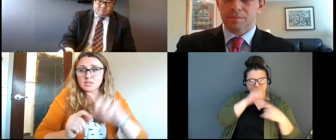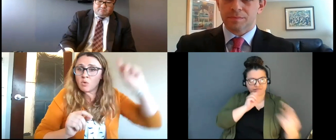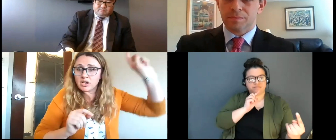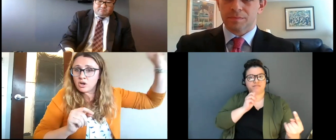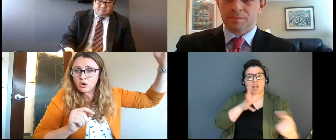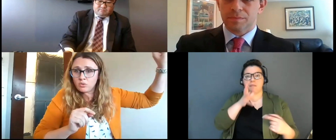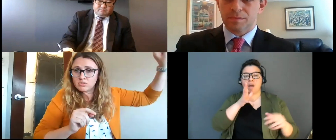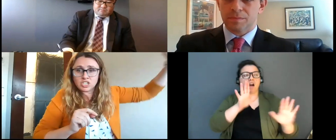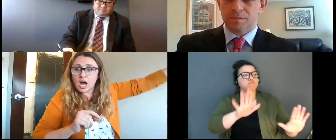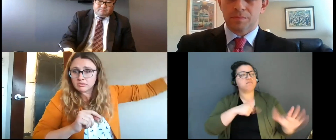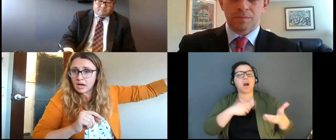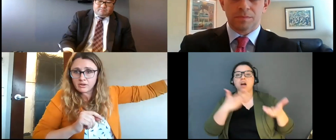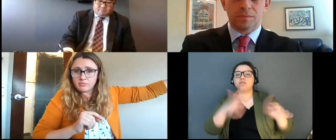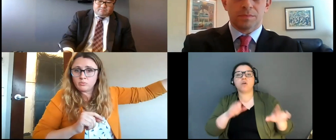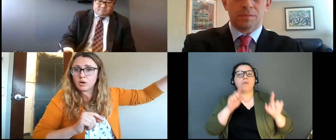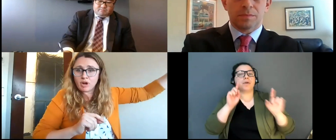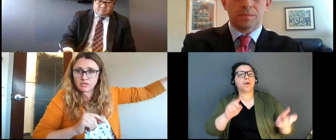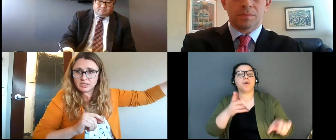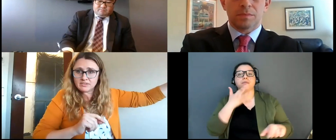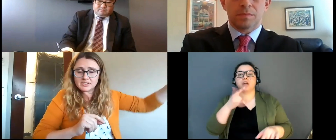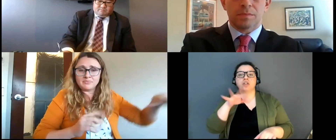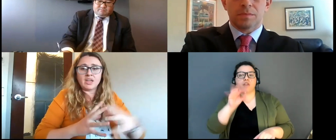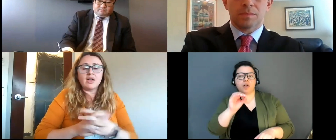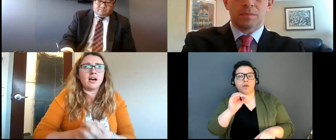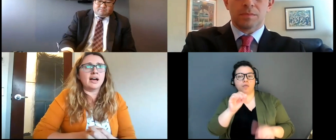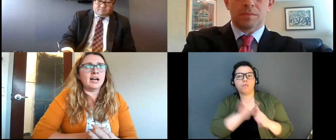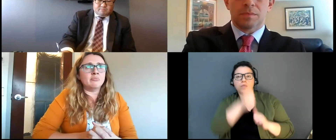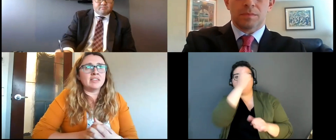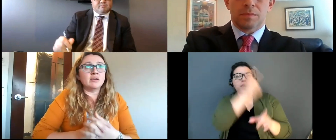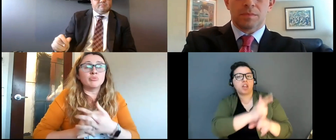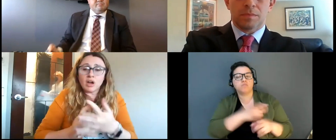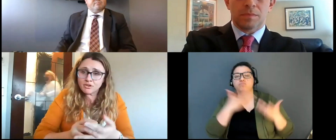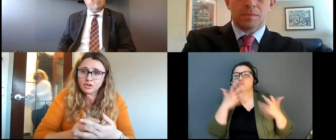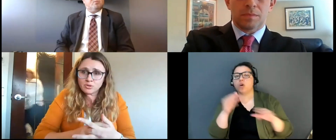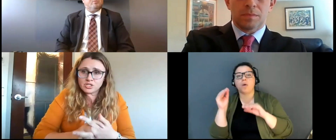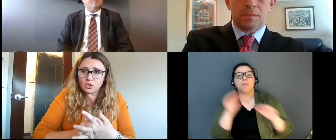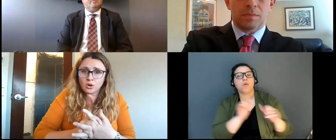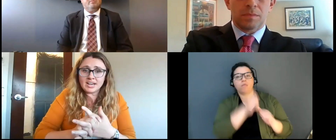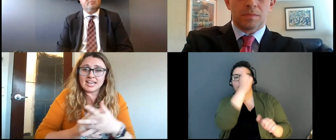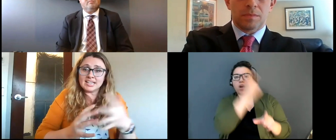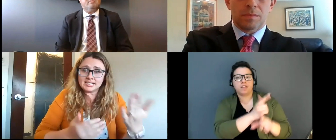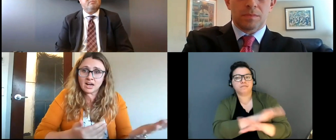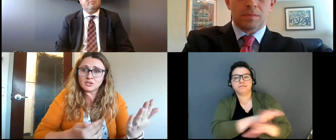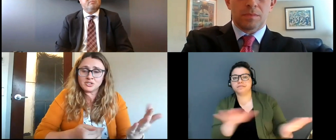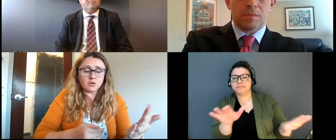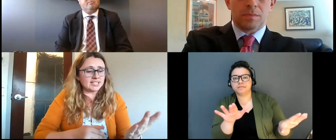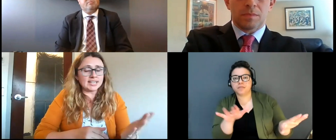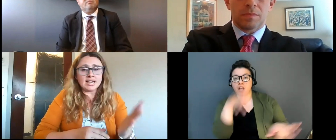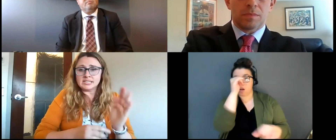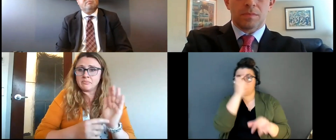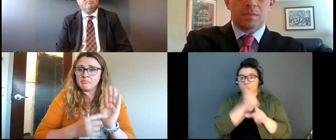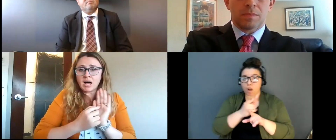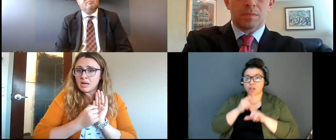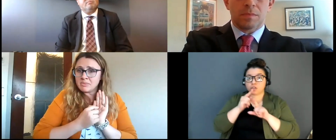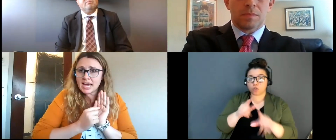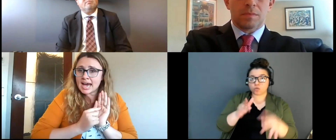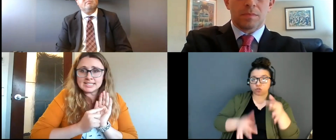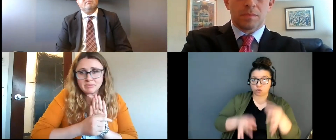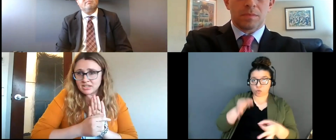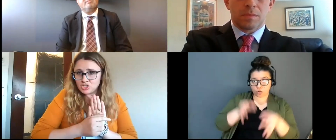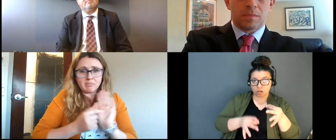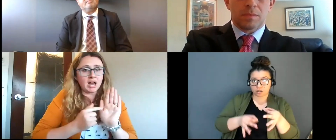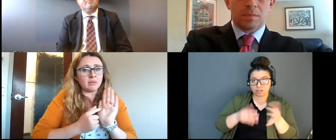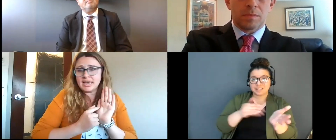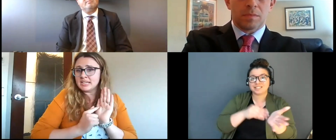everybody she doesn't want to go to Colorado, where brother lives. And then brother goes to court and gets a doctor's note and says, mom